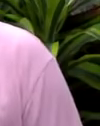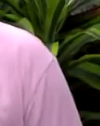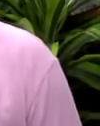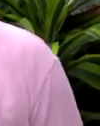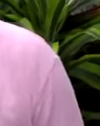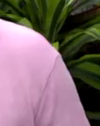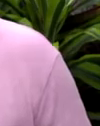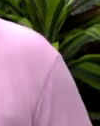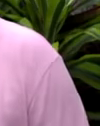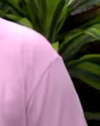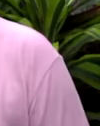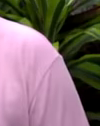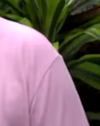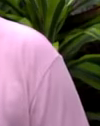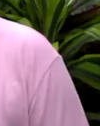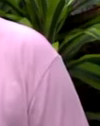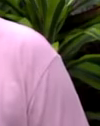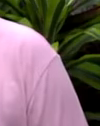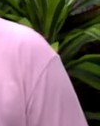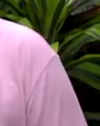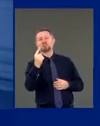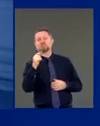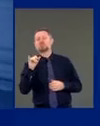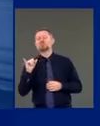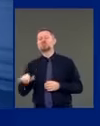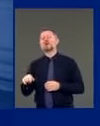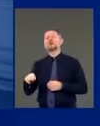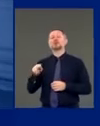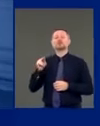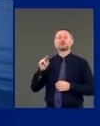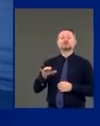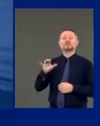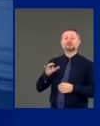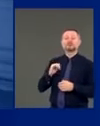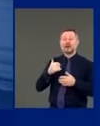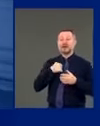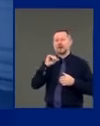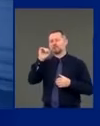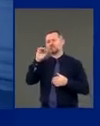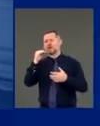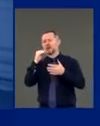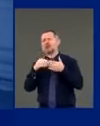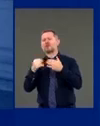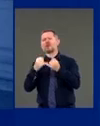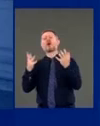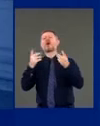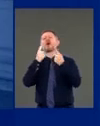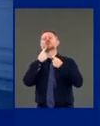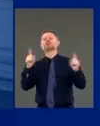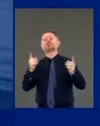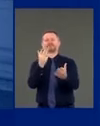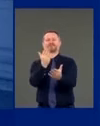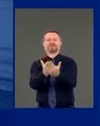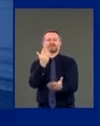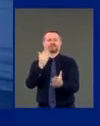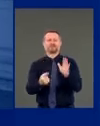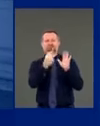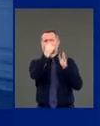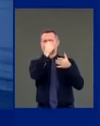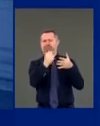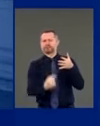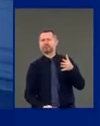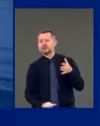is safe while coming shopping for flowers. Cuomo said Phase 1 guidelines have worked in other parts of the state, and if